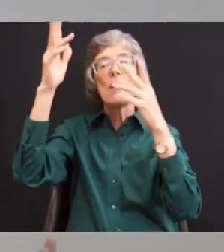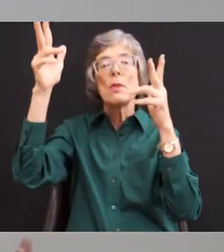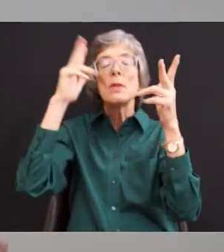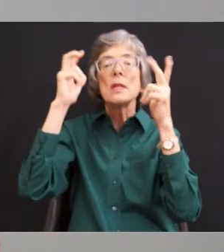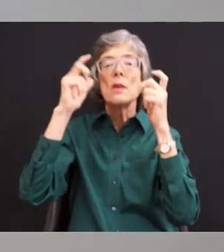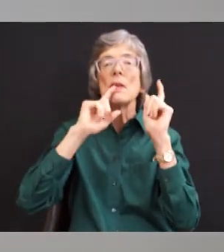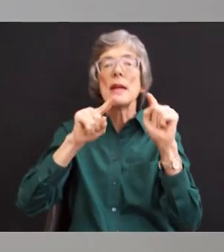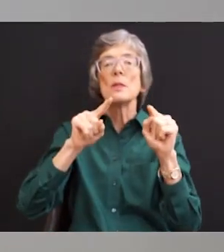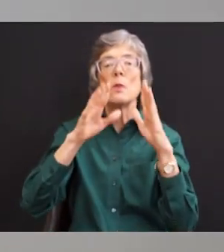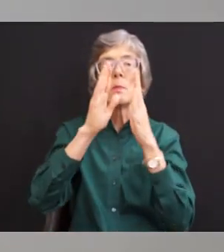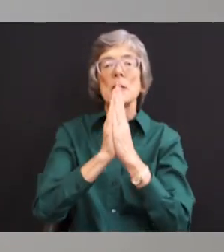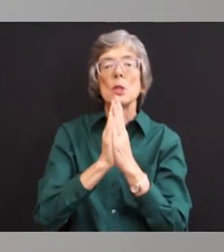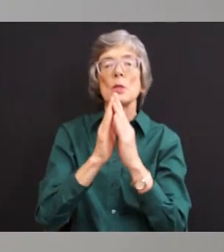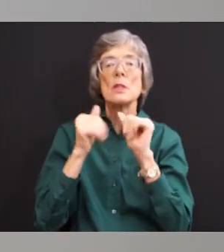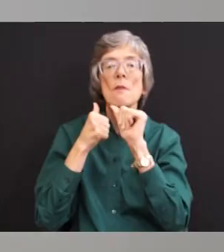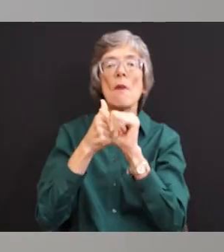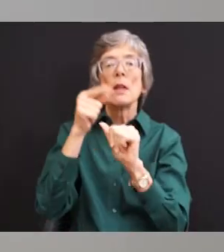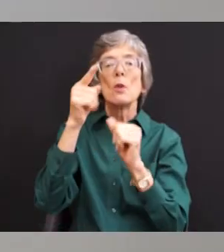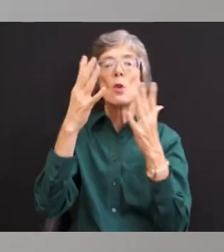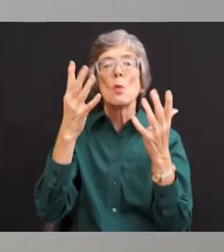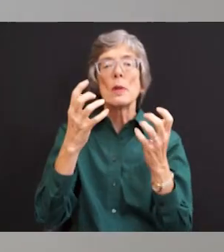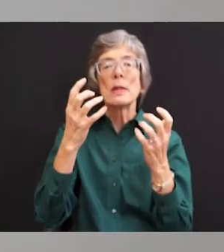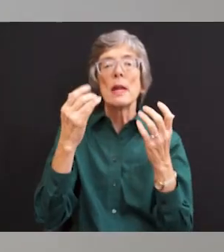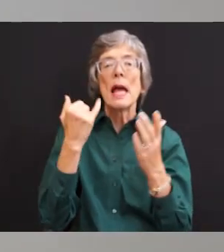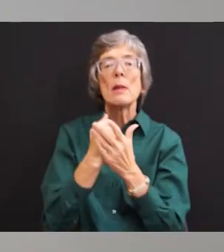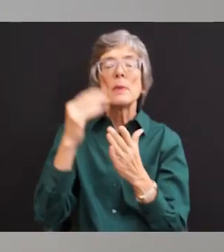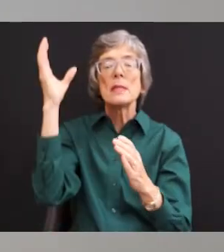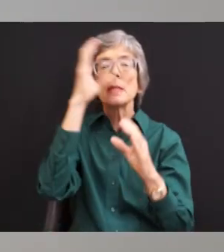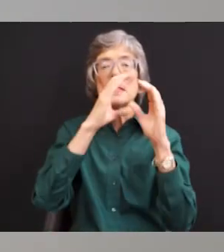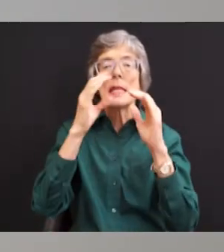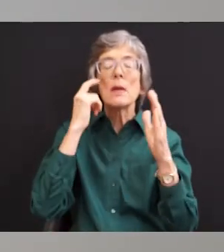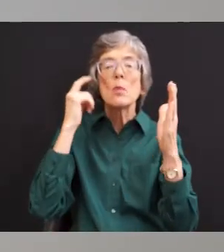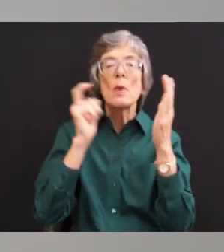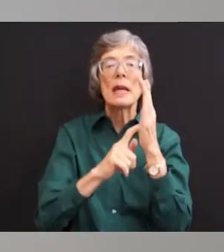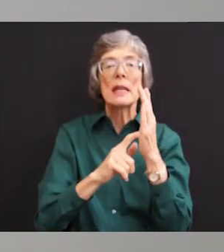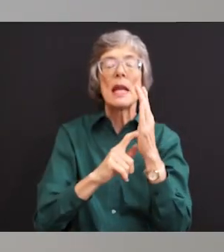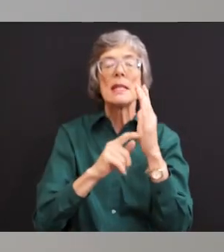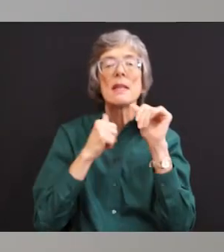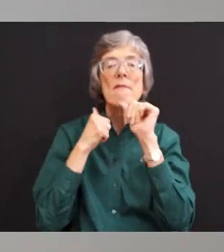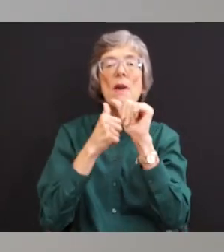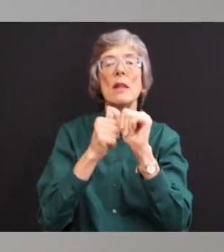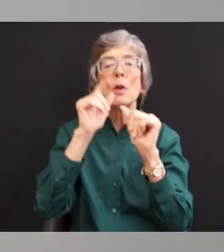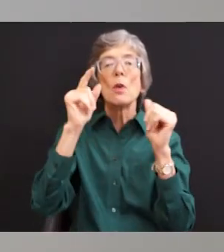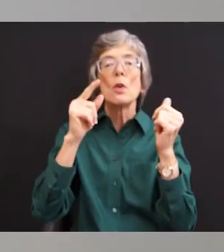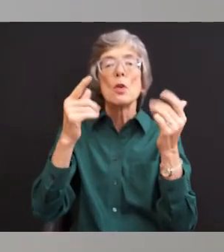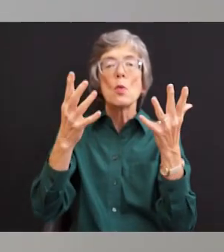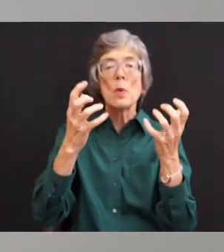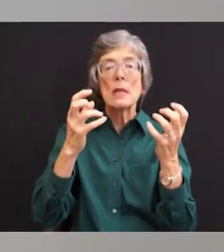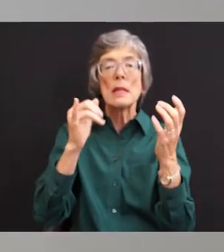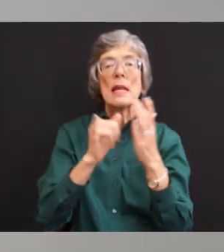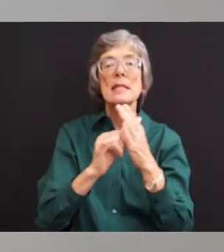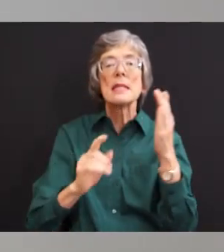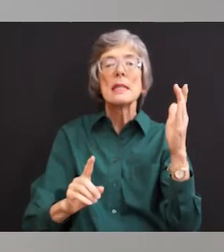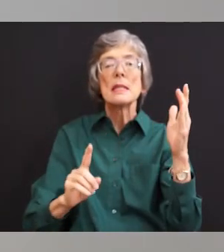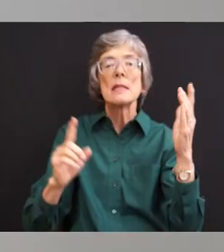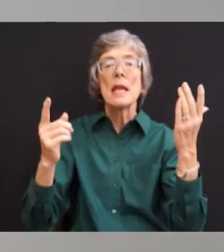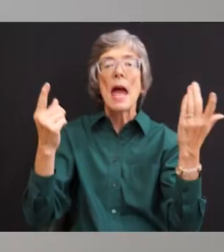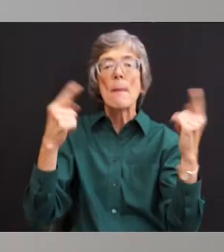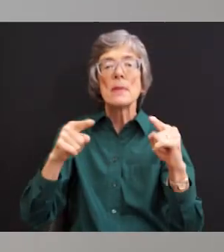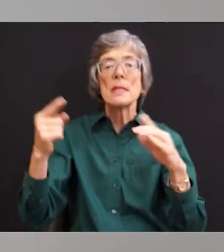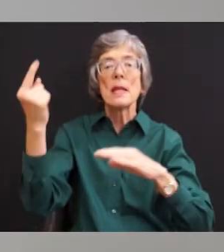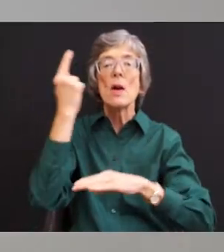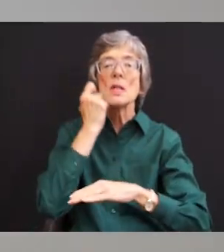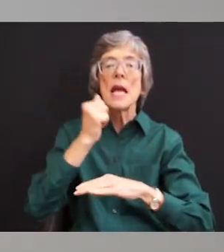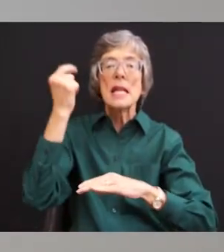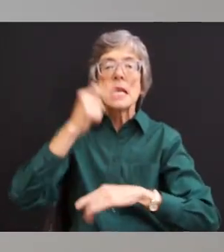accordance with your will. Help us to seek, recognize, and follow that will as it appears in our daily life. We ask all of this through Christ our Lord.